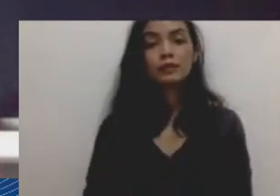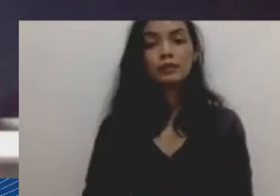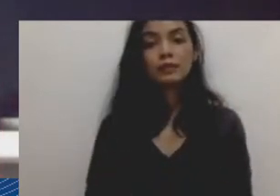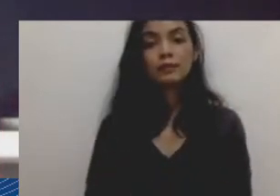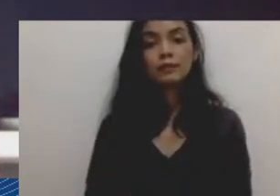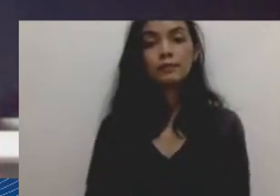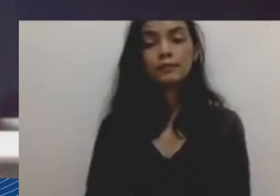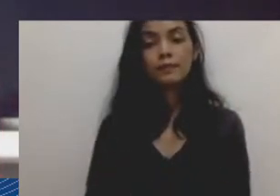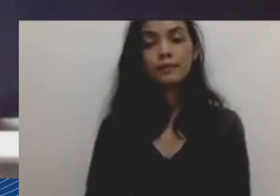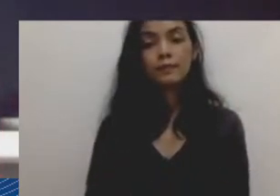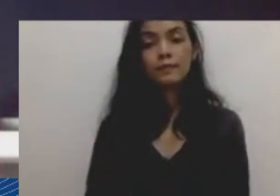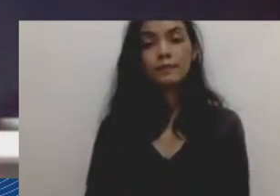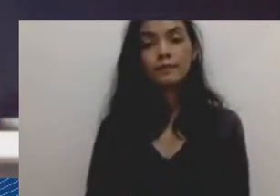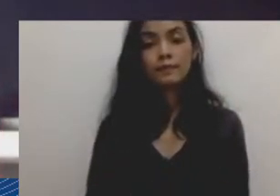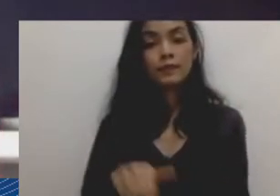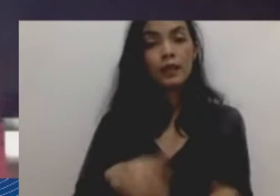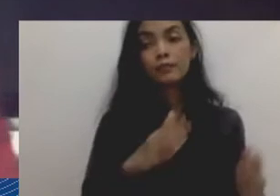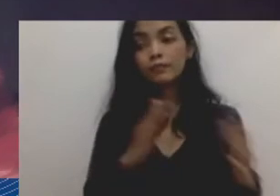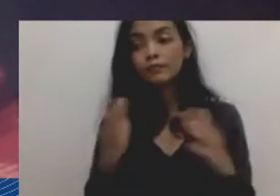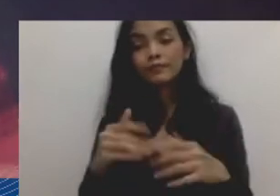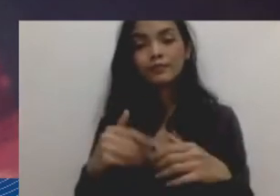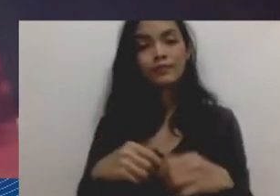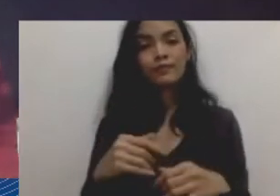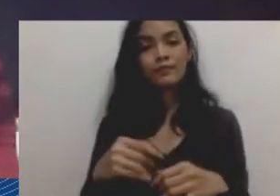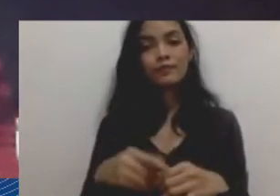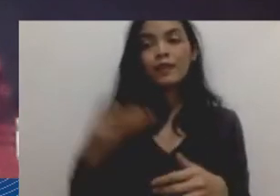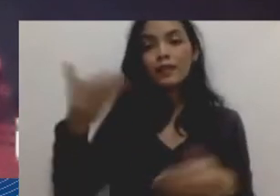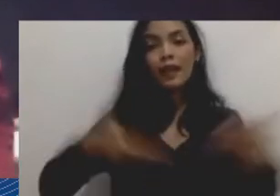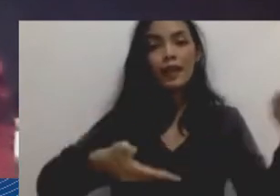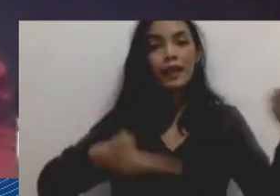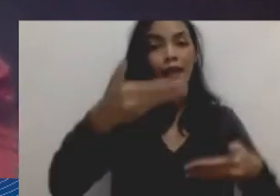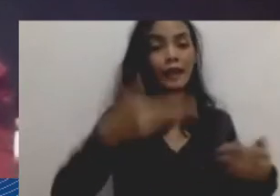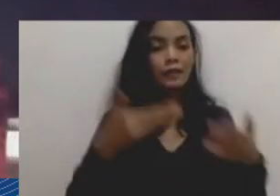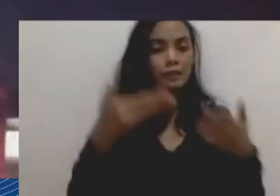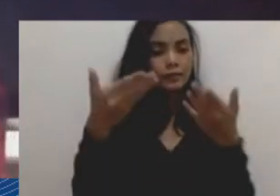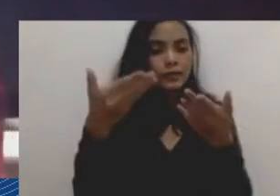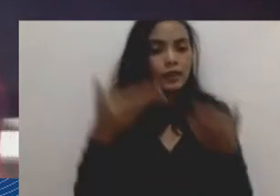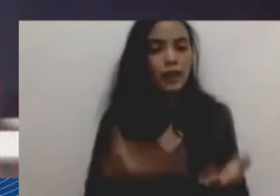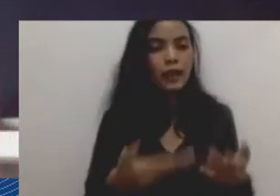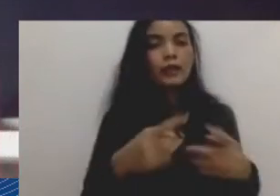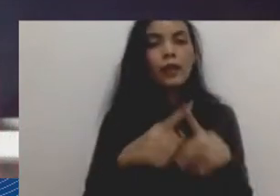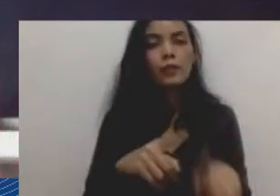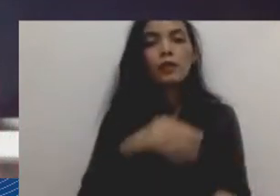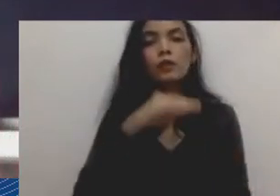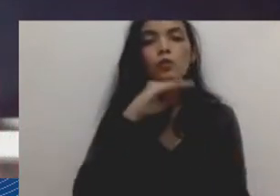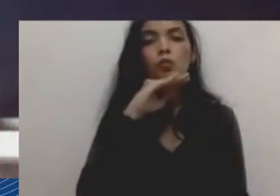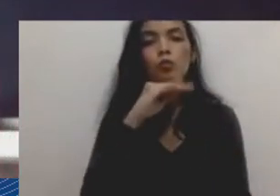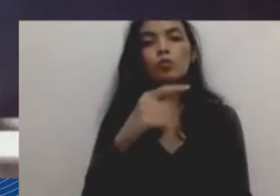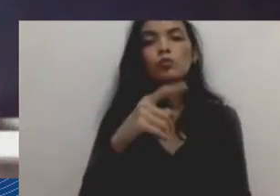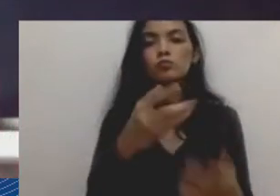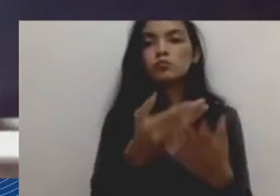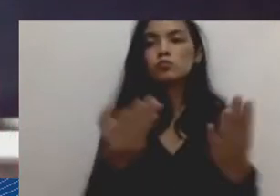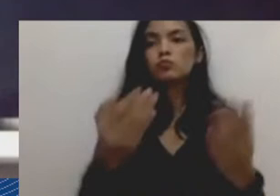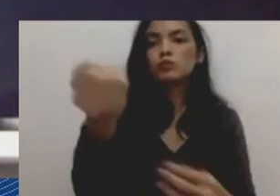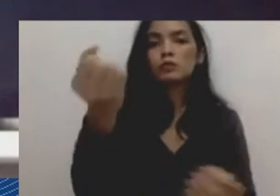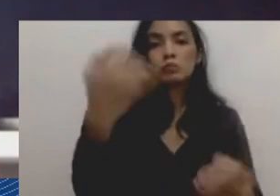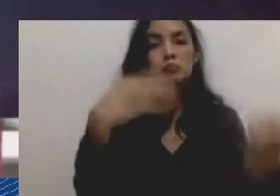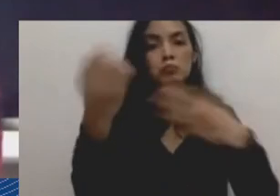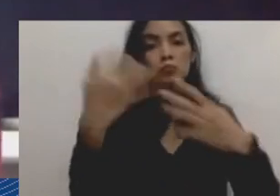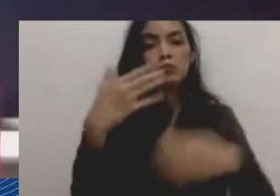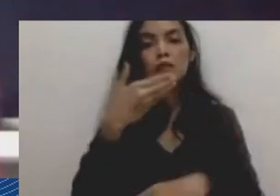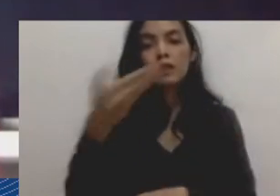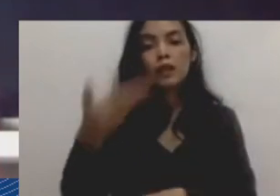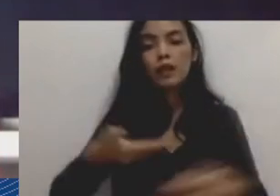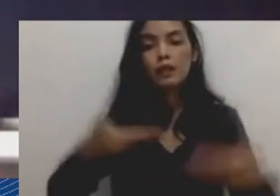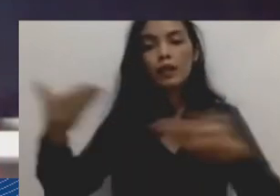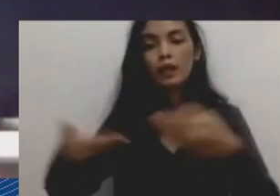go move on to the Q&A sessions. But while waiting for the questions coming in from our audience, I